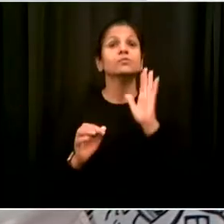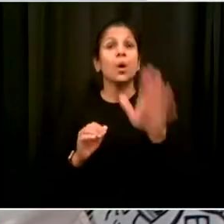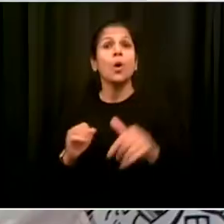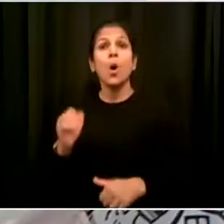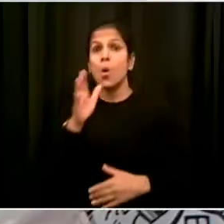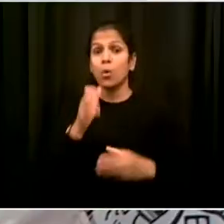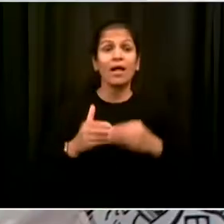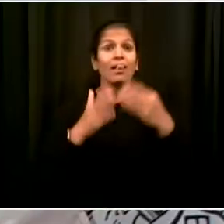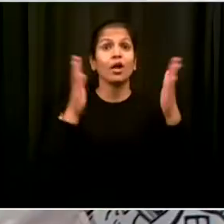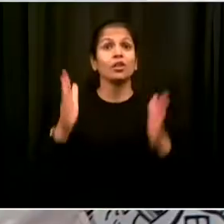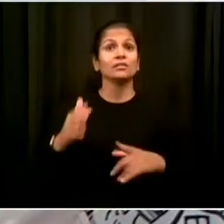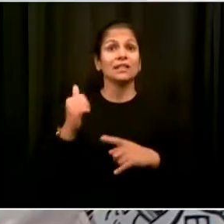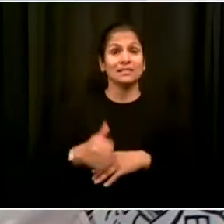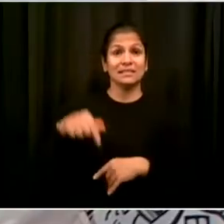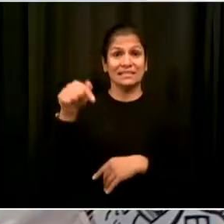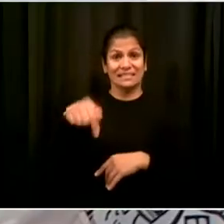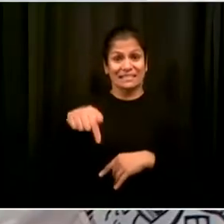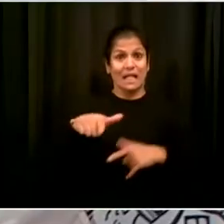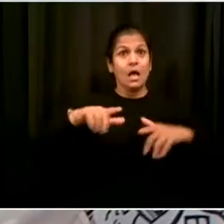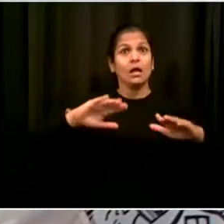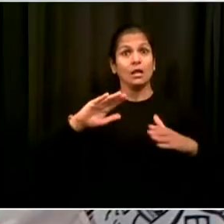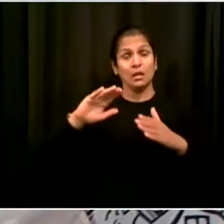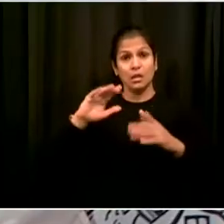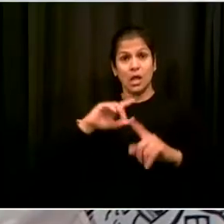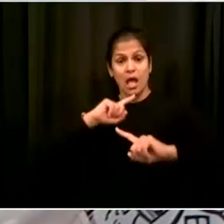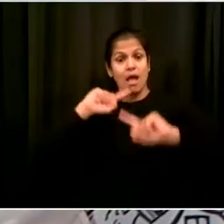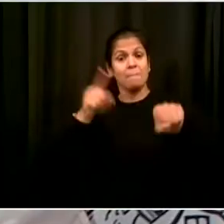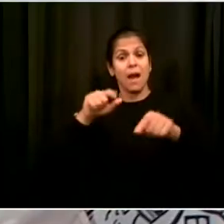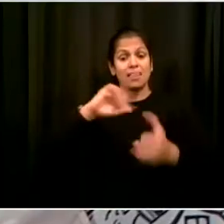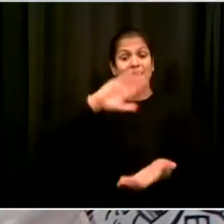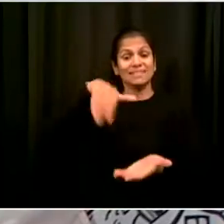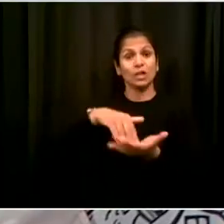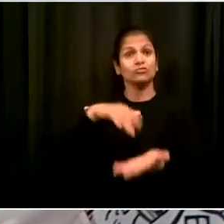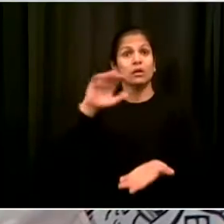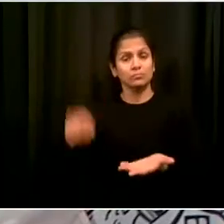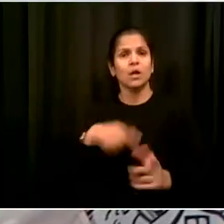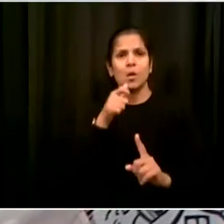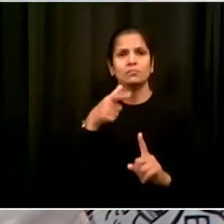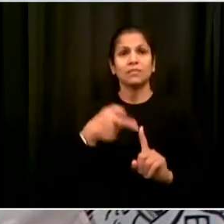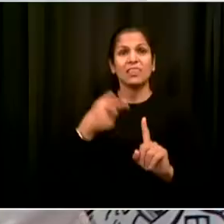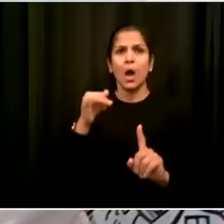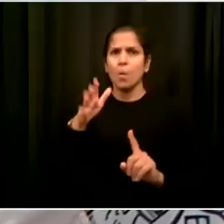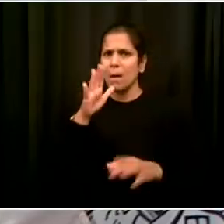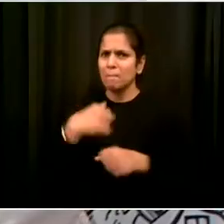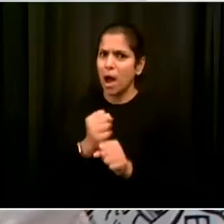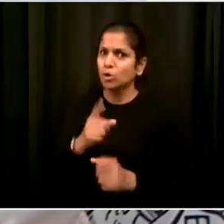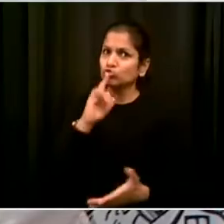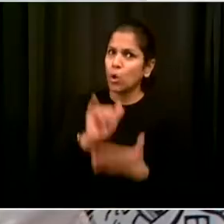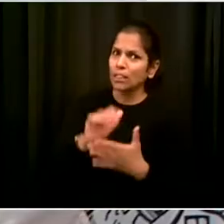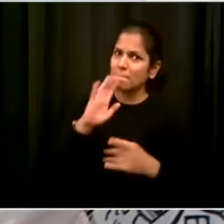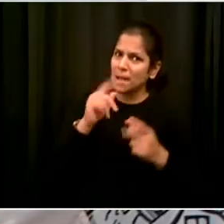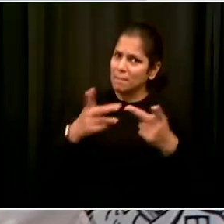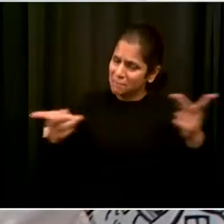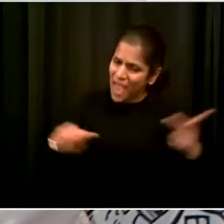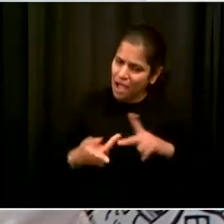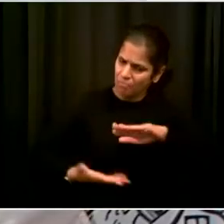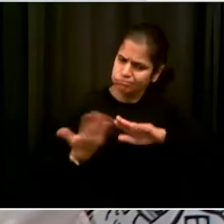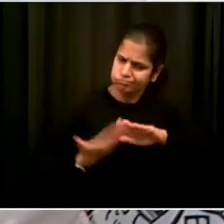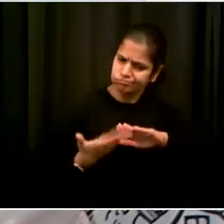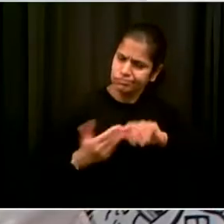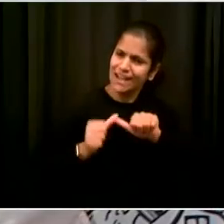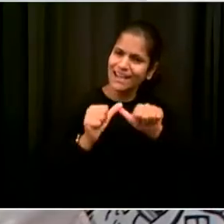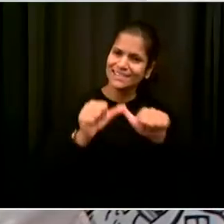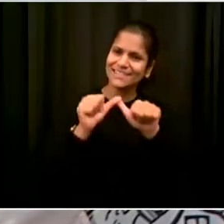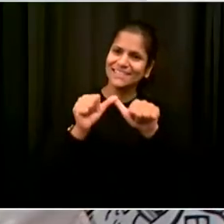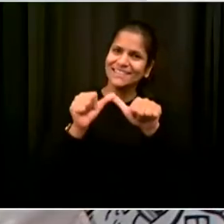and ensuring that this command center comes alive and becomes the difference maker in the vaccination effort will be